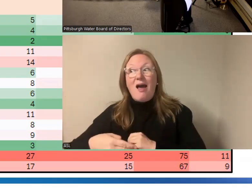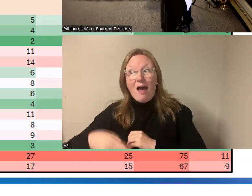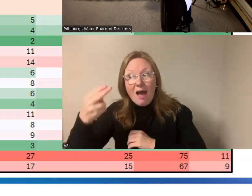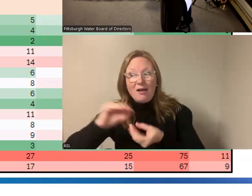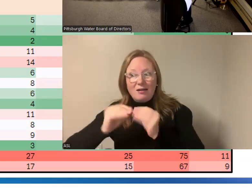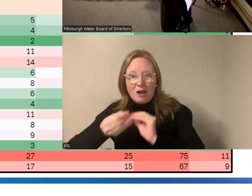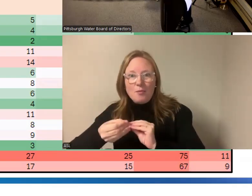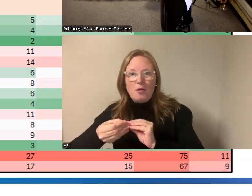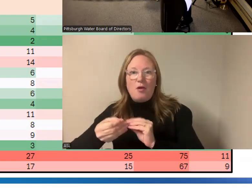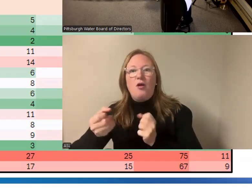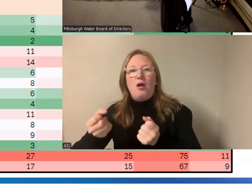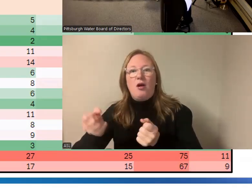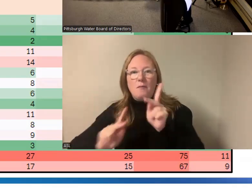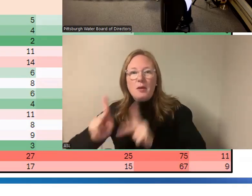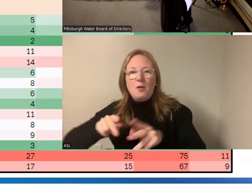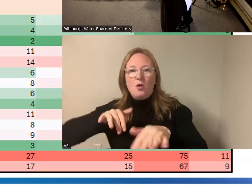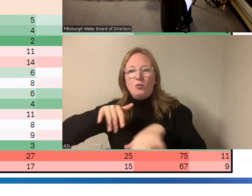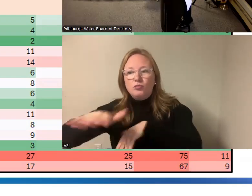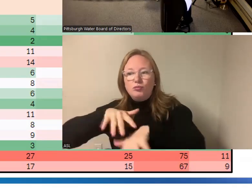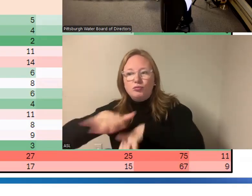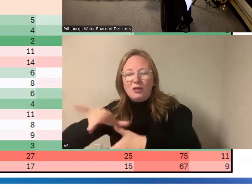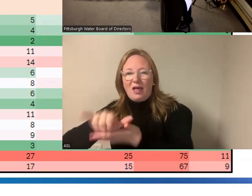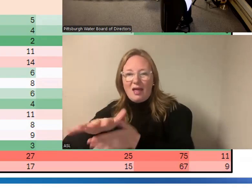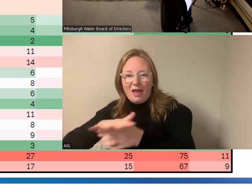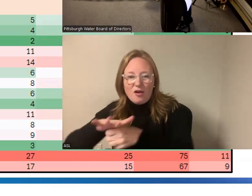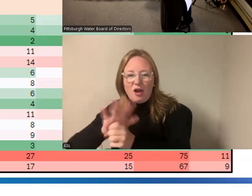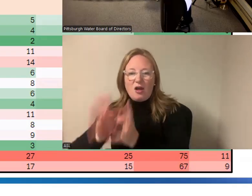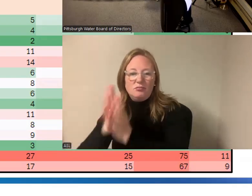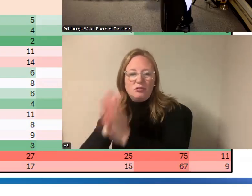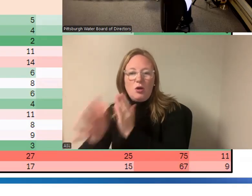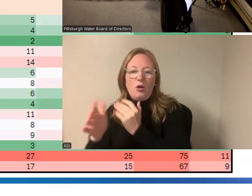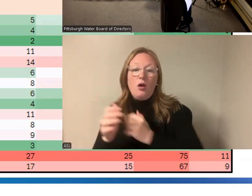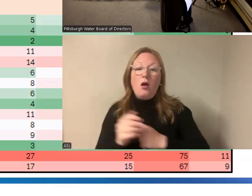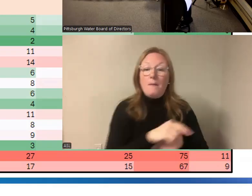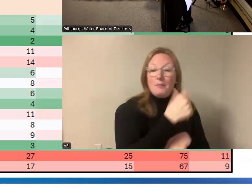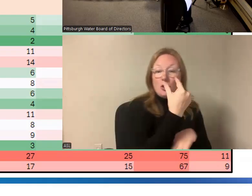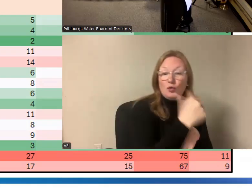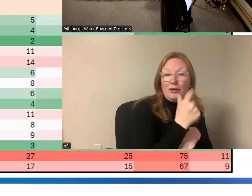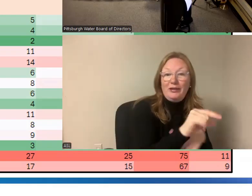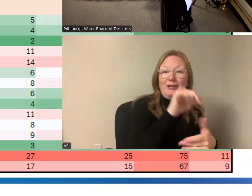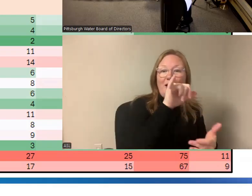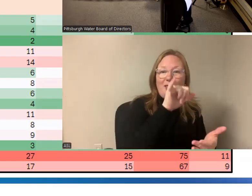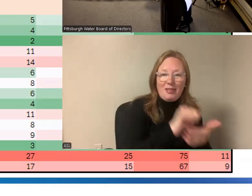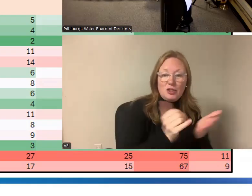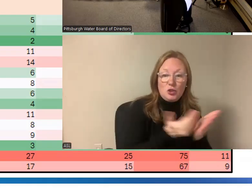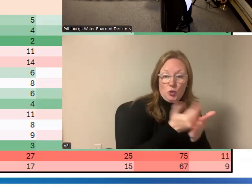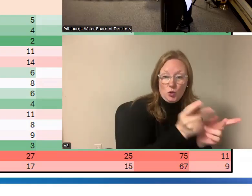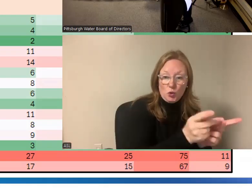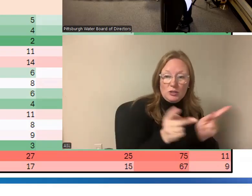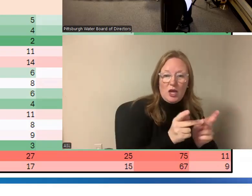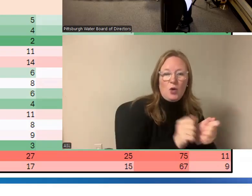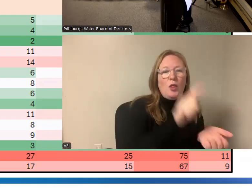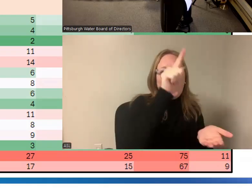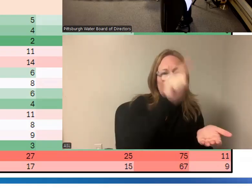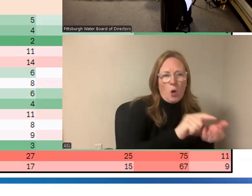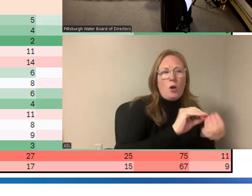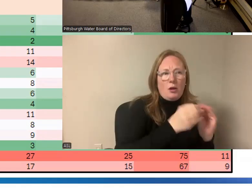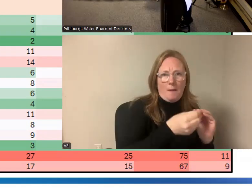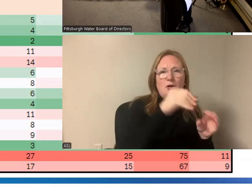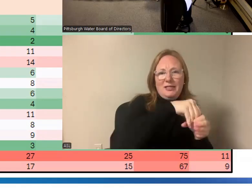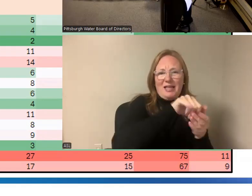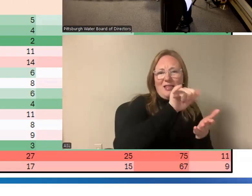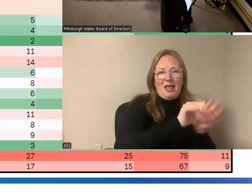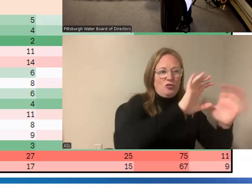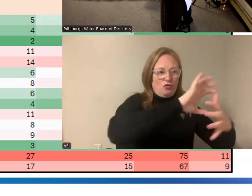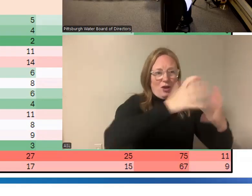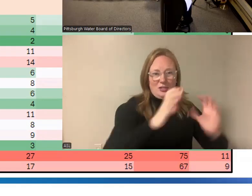criteria, while quantities in green represent the newer sites with a lower number of each criteria. This example resulted in